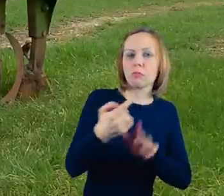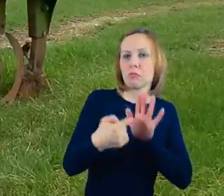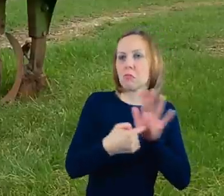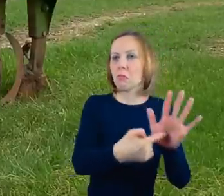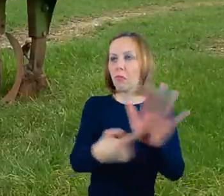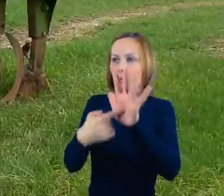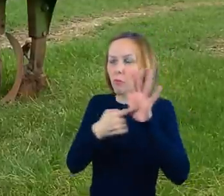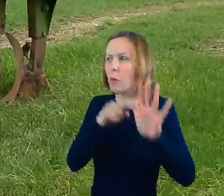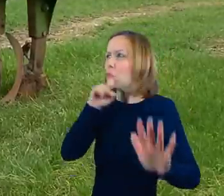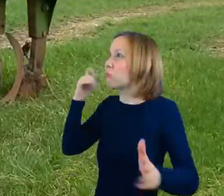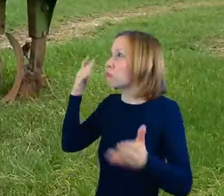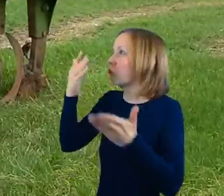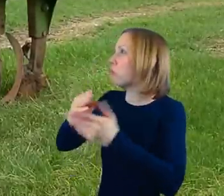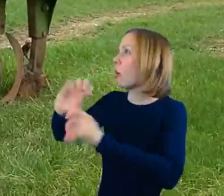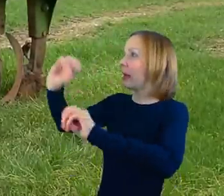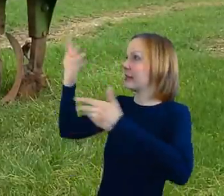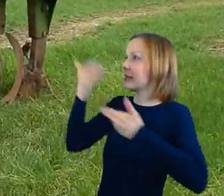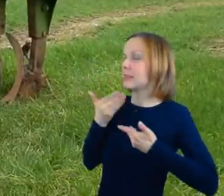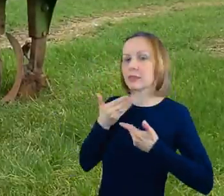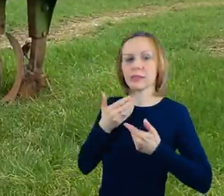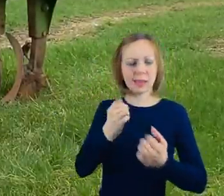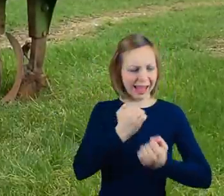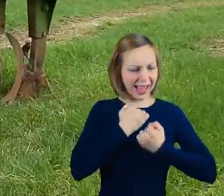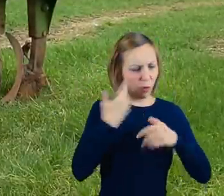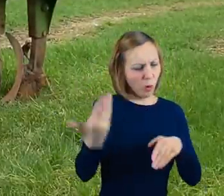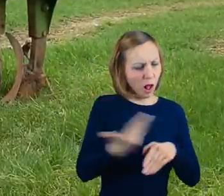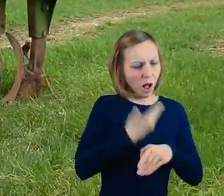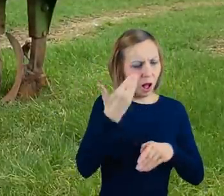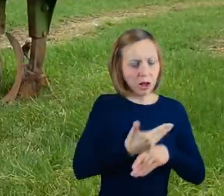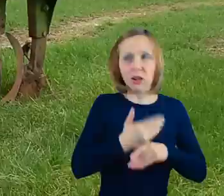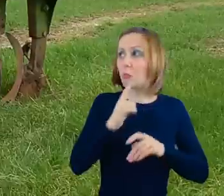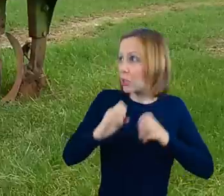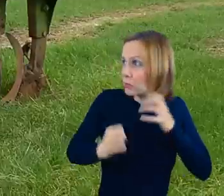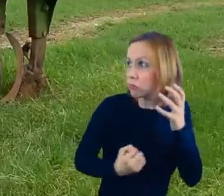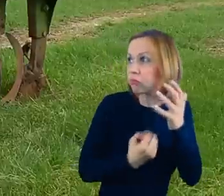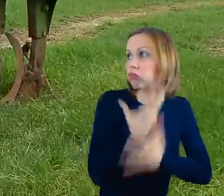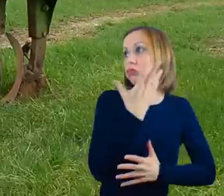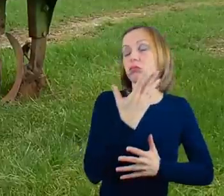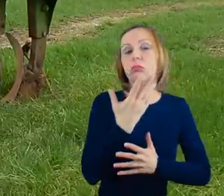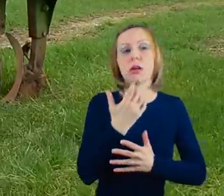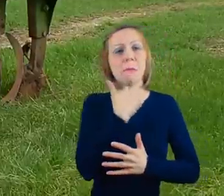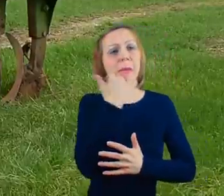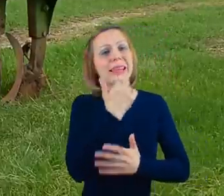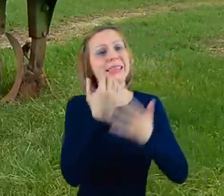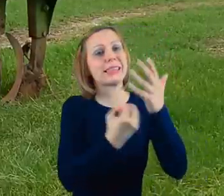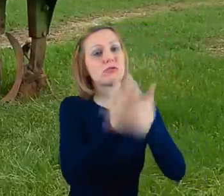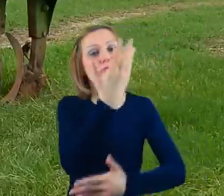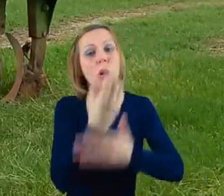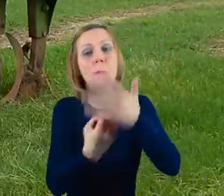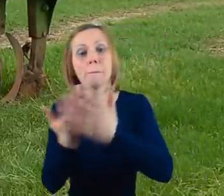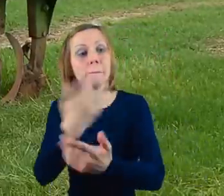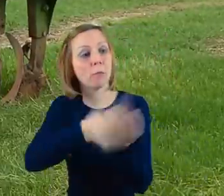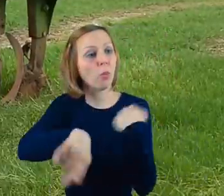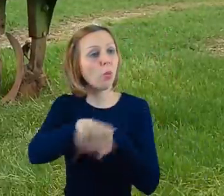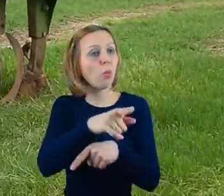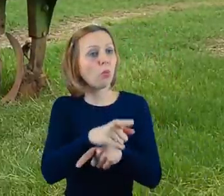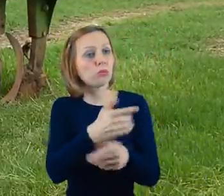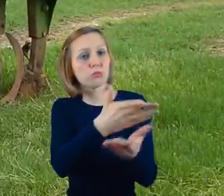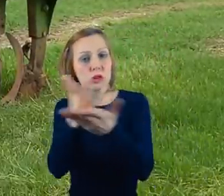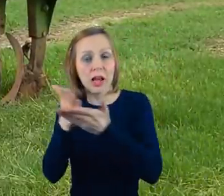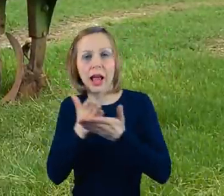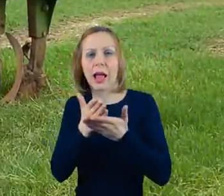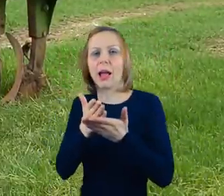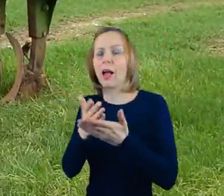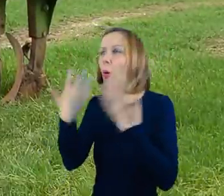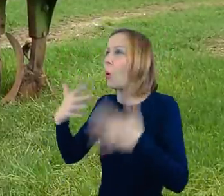the work of our hands and provide abundant crops for your people to share. Blessed be God, Father, Son, and